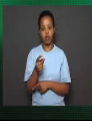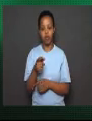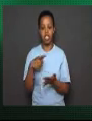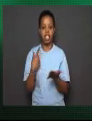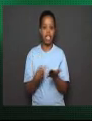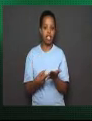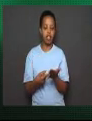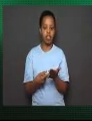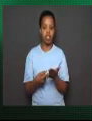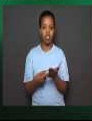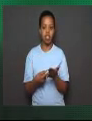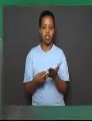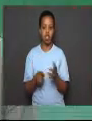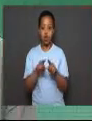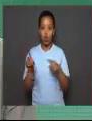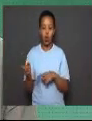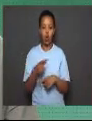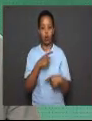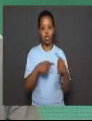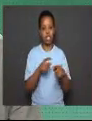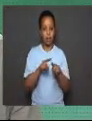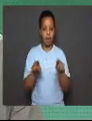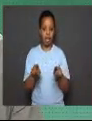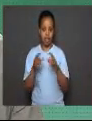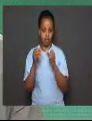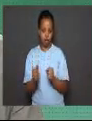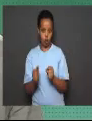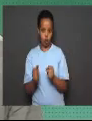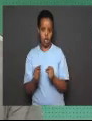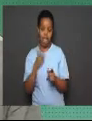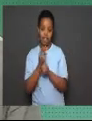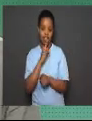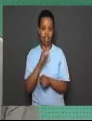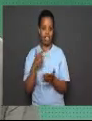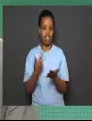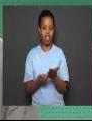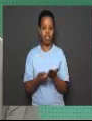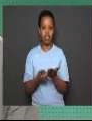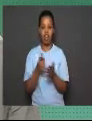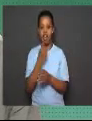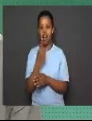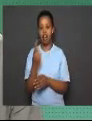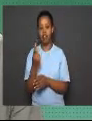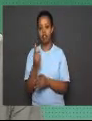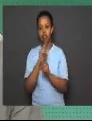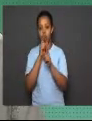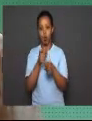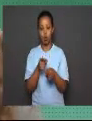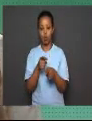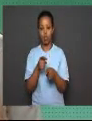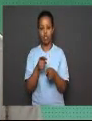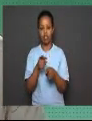to particular genes. I am confident that you were able to come up with some of these